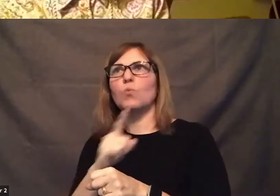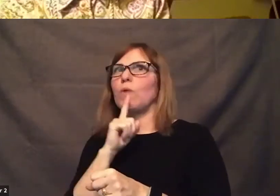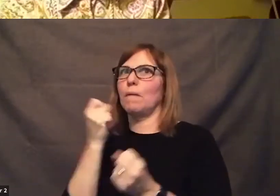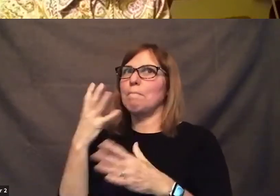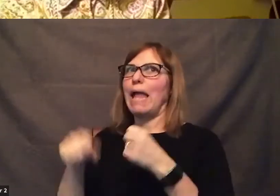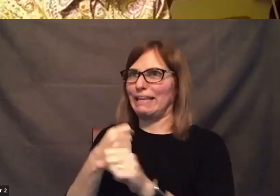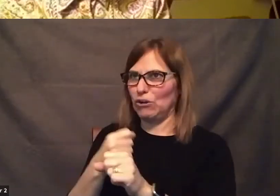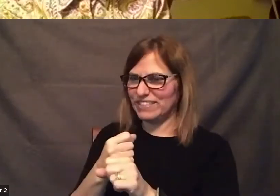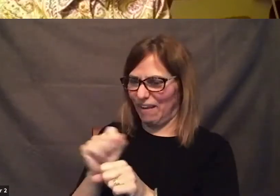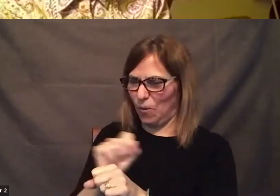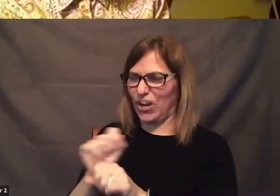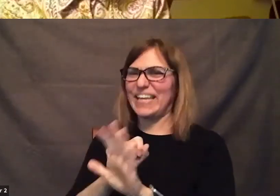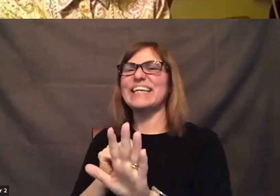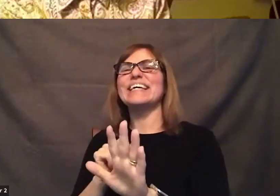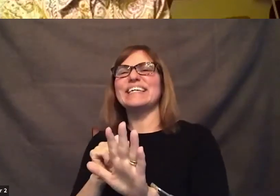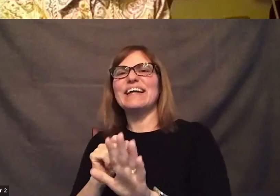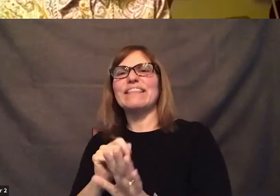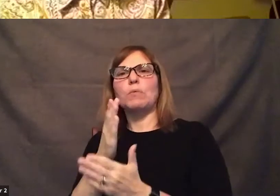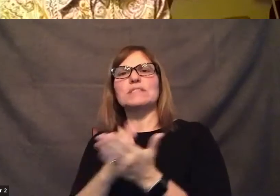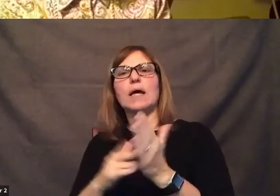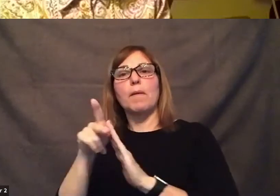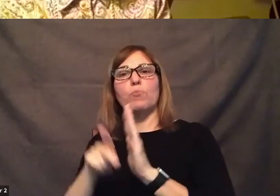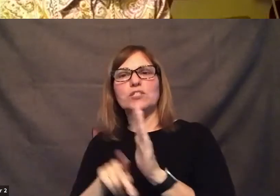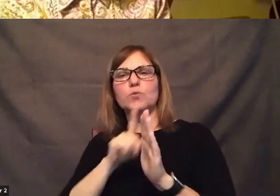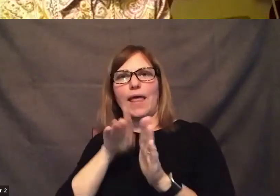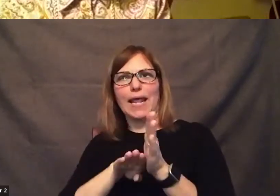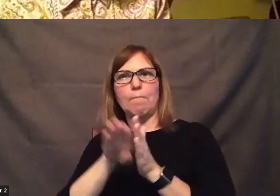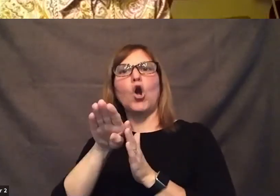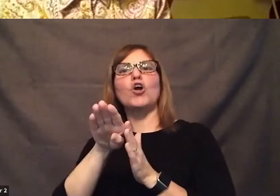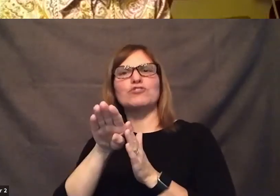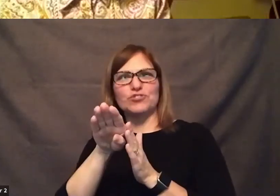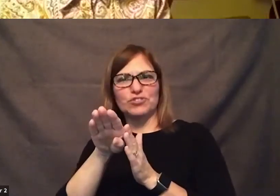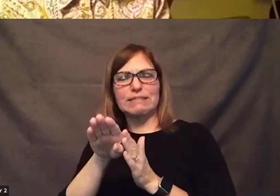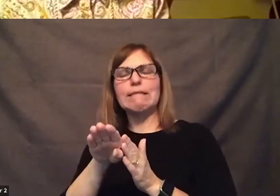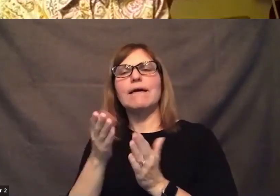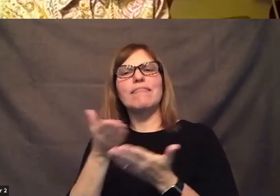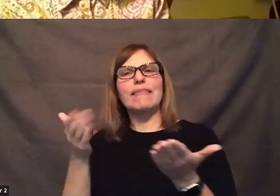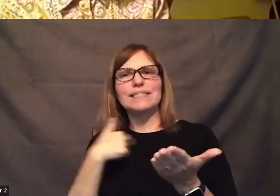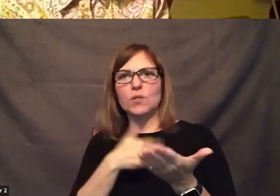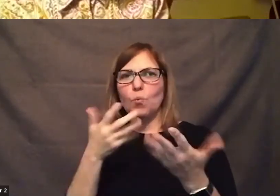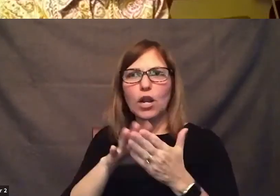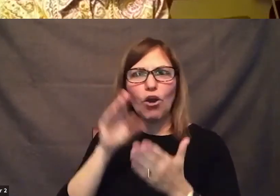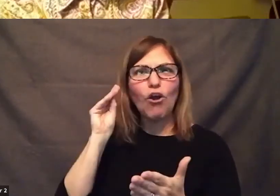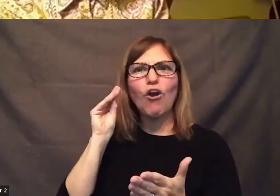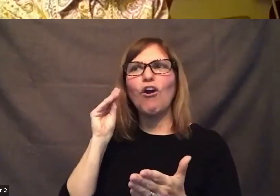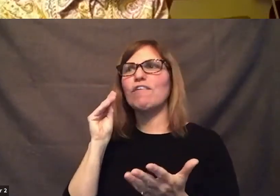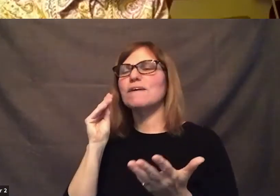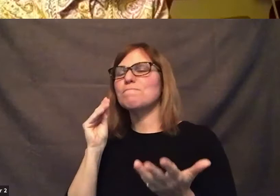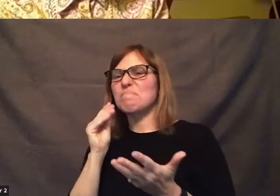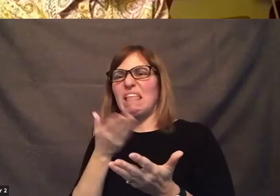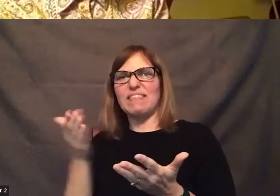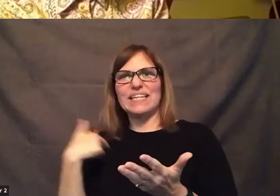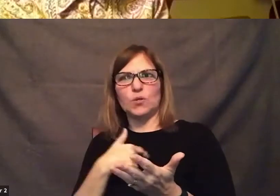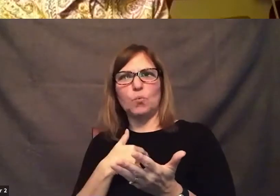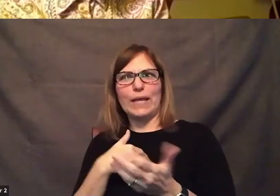on, there were certain principles that emerged and things that we learned and things that we utilized